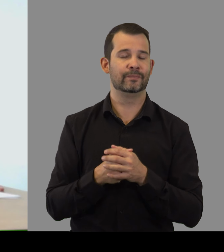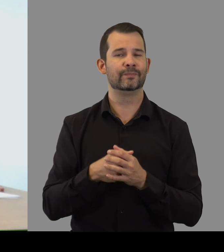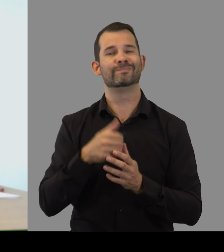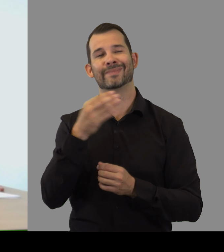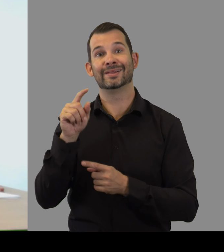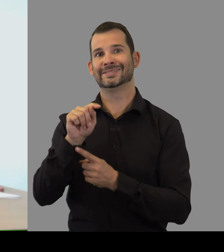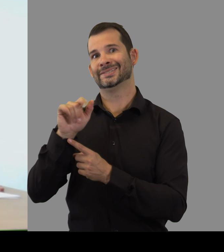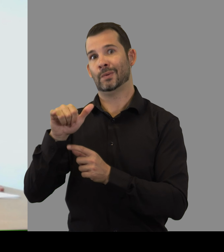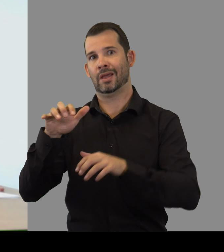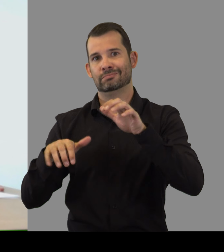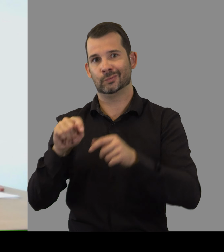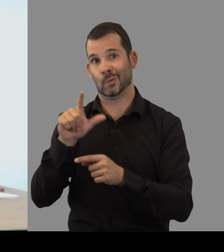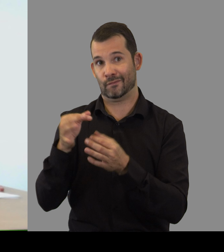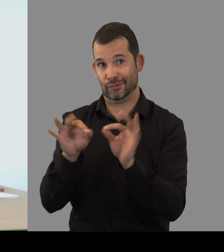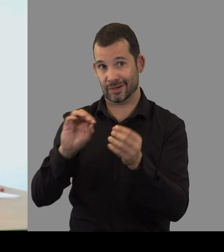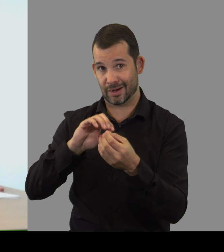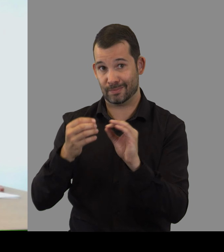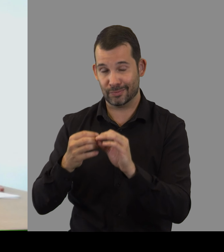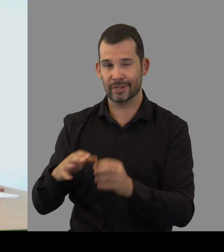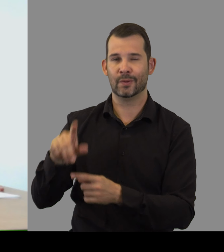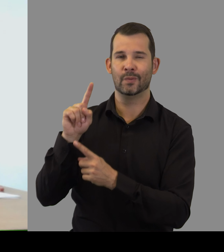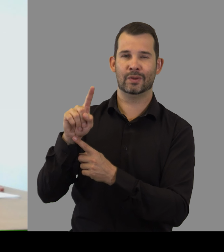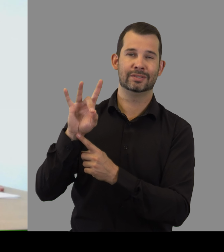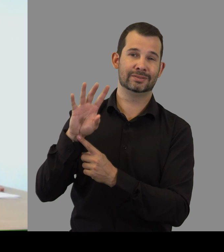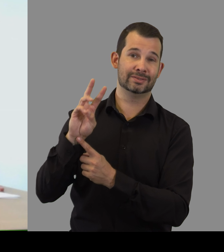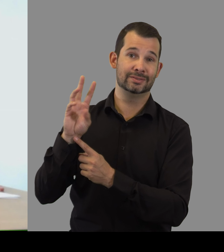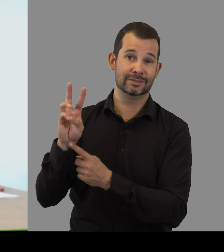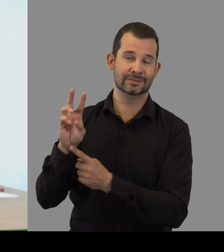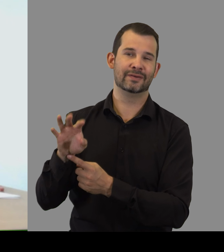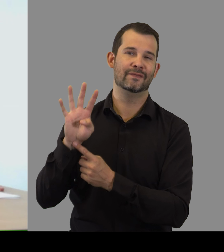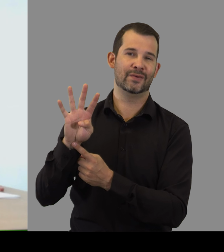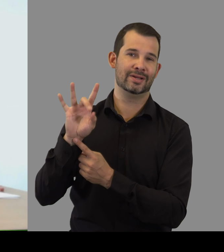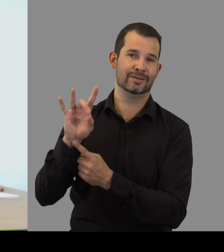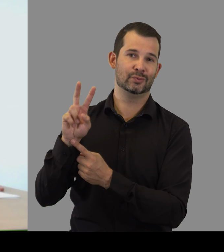416-482-1254, and a toll-free number at